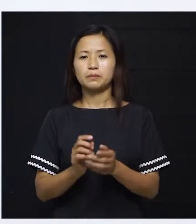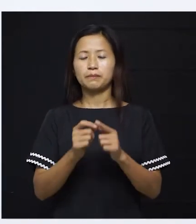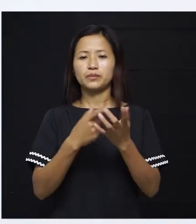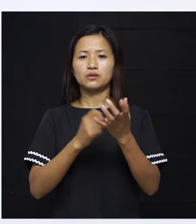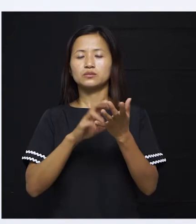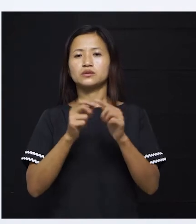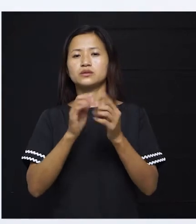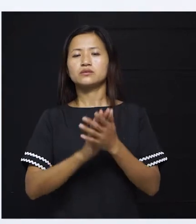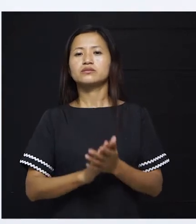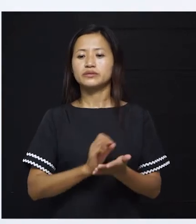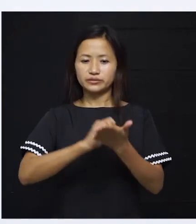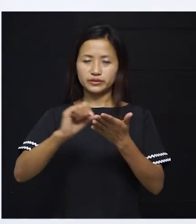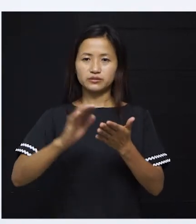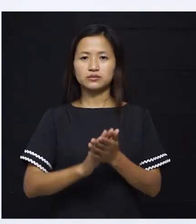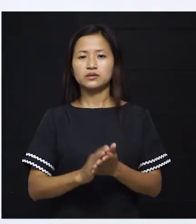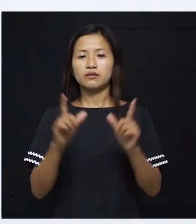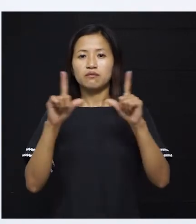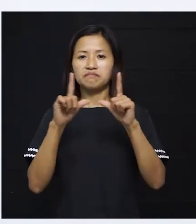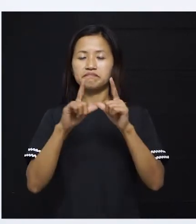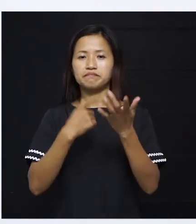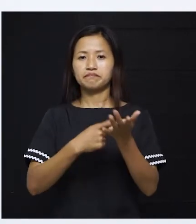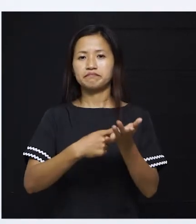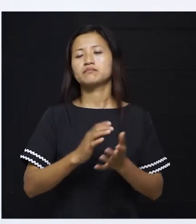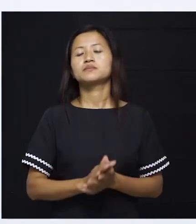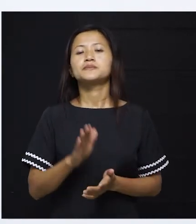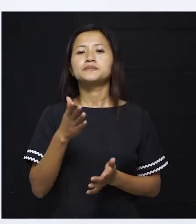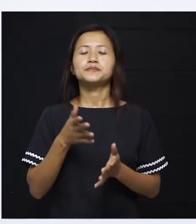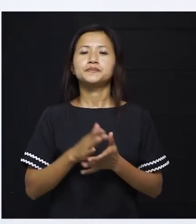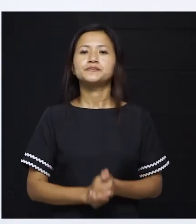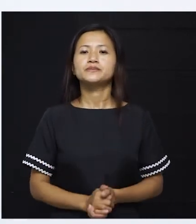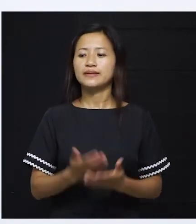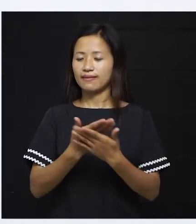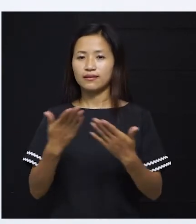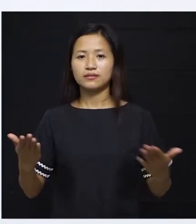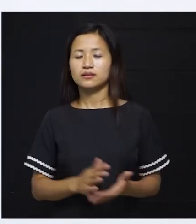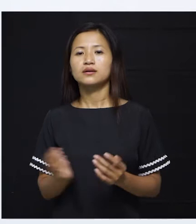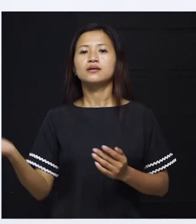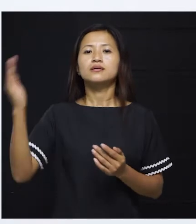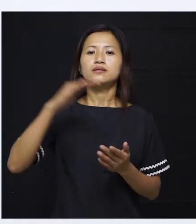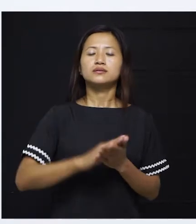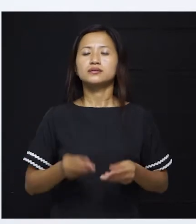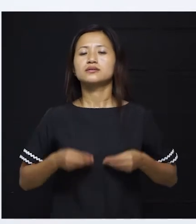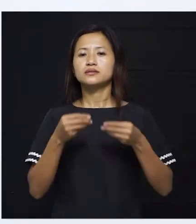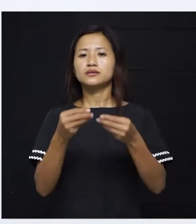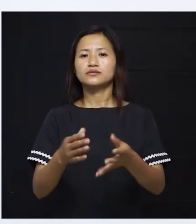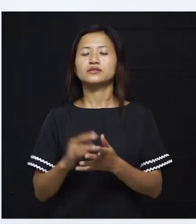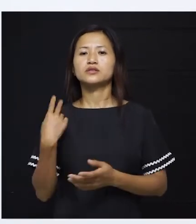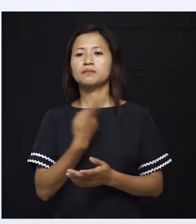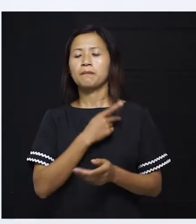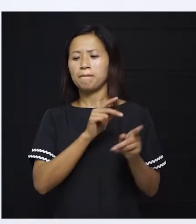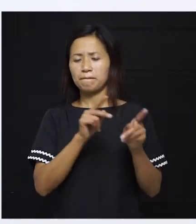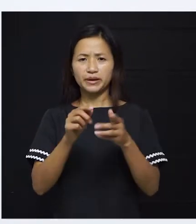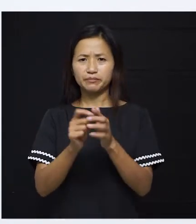because we do not have any written records, we do not have any thing that can give us the proper